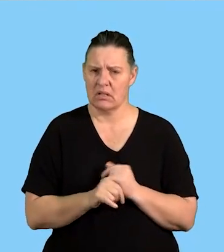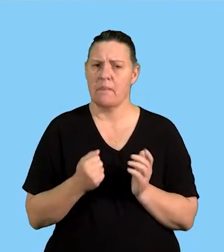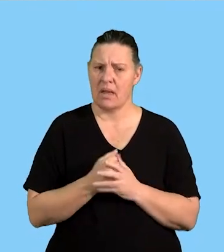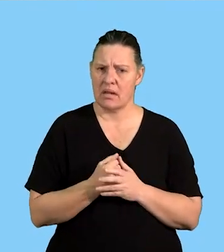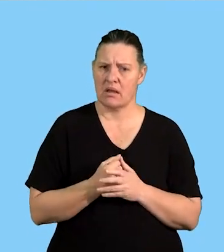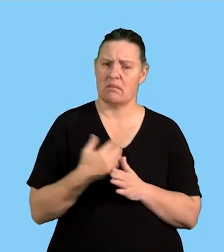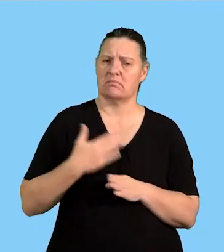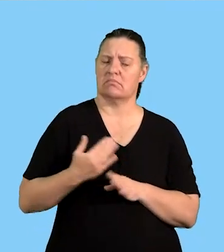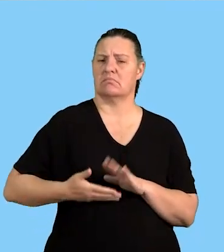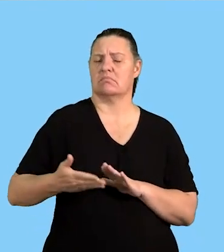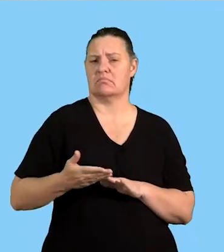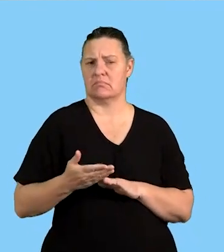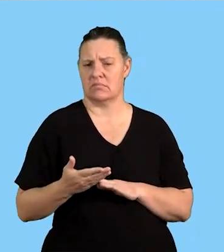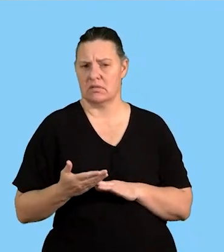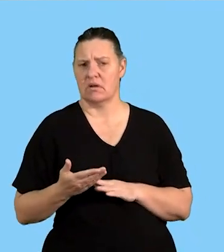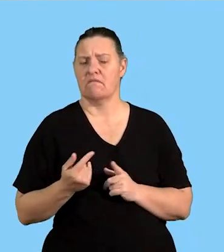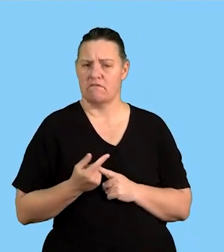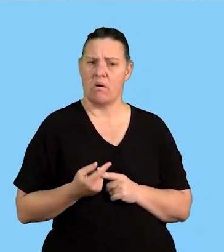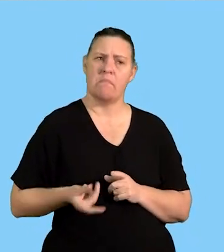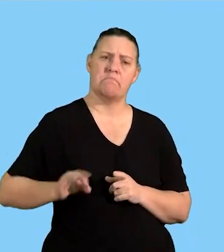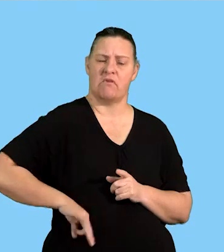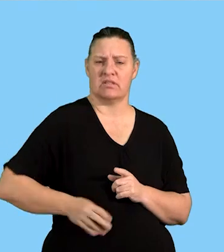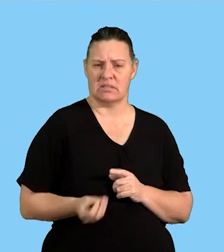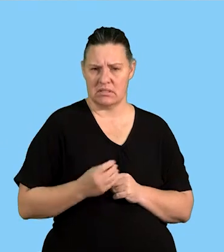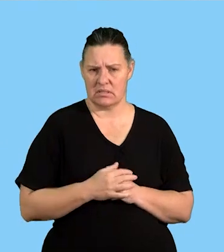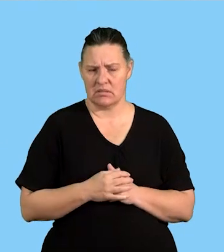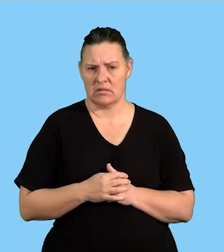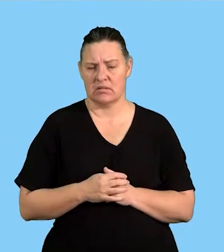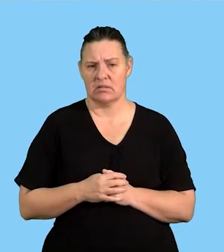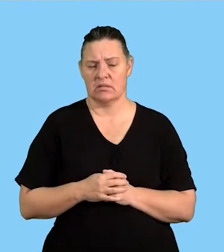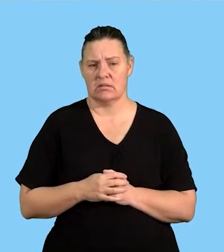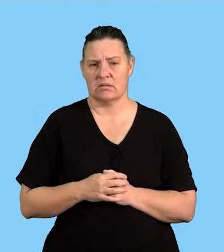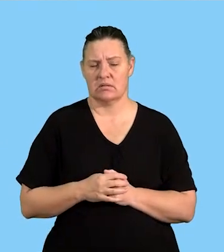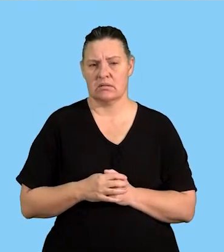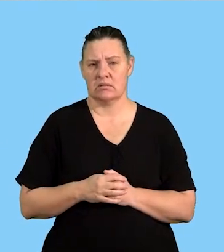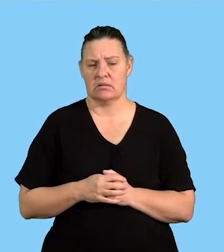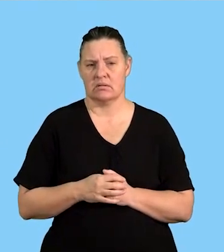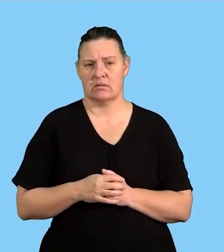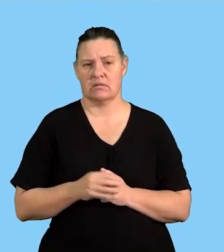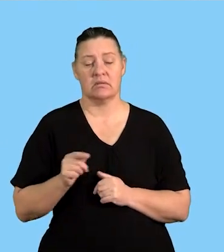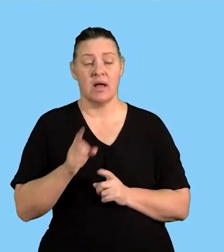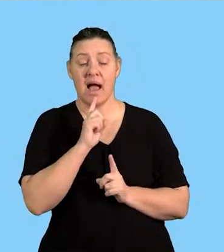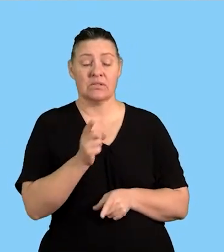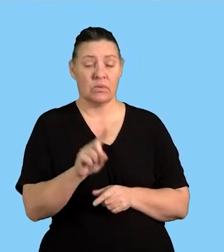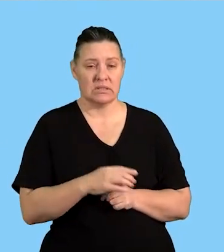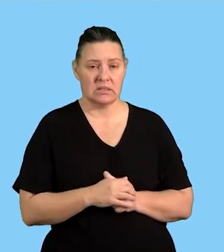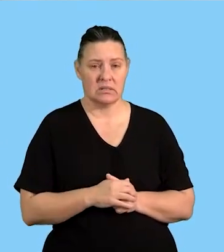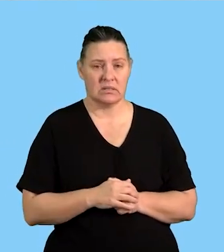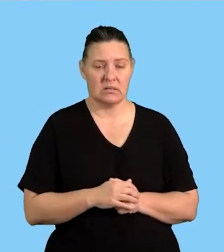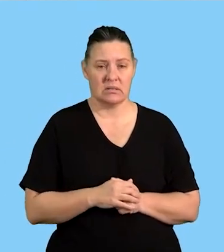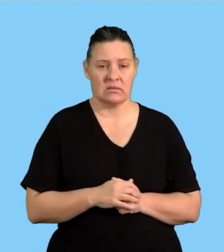that run to operate, to generate profit. Then, the answer here should be